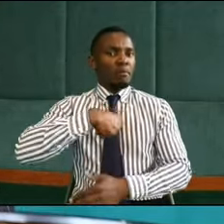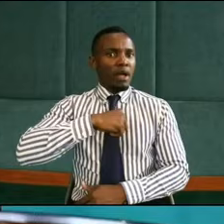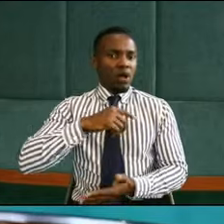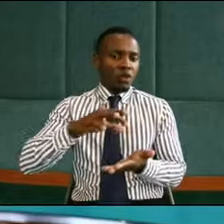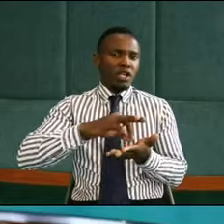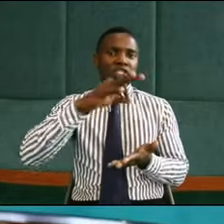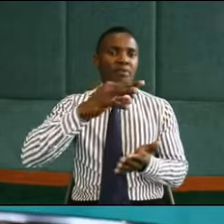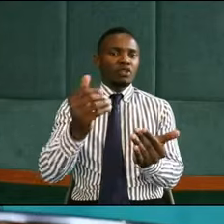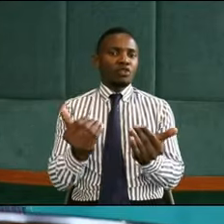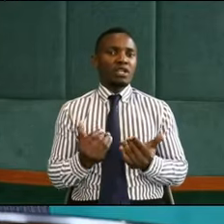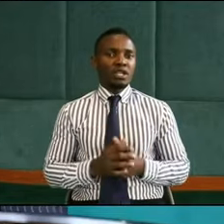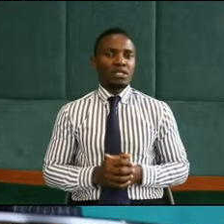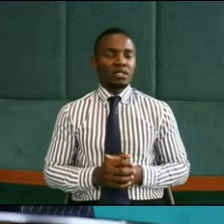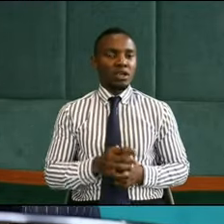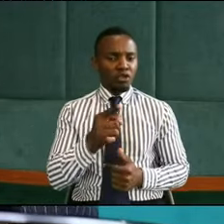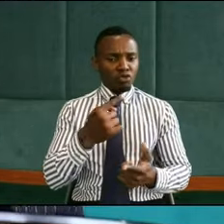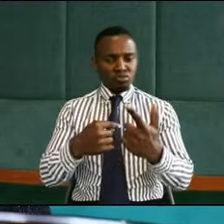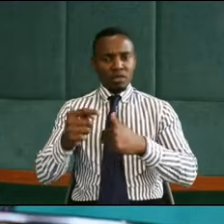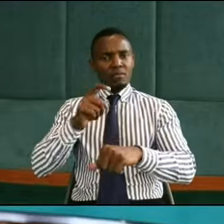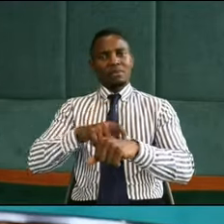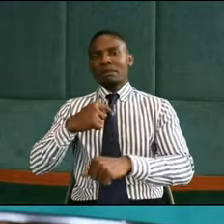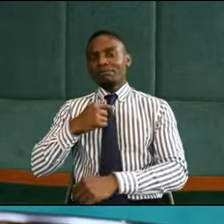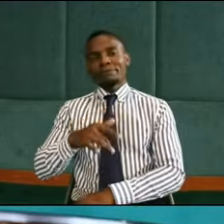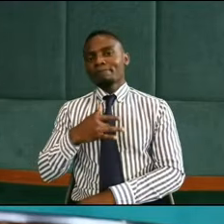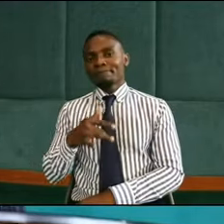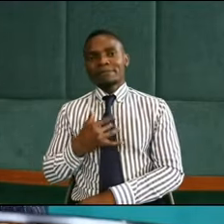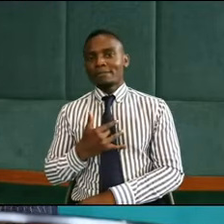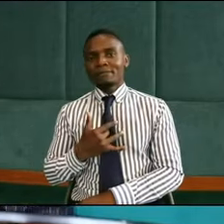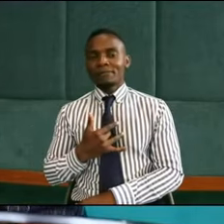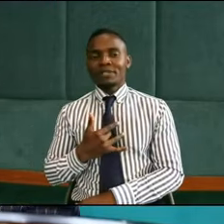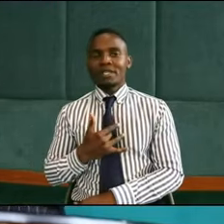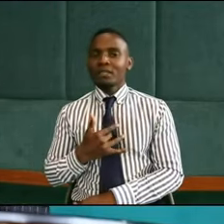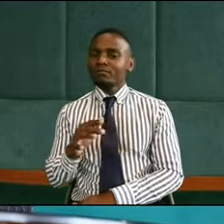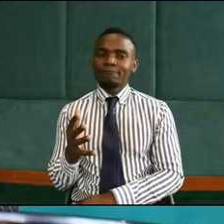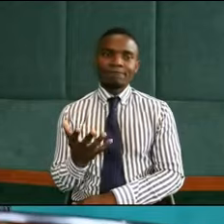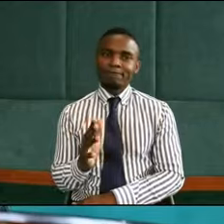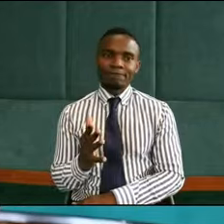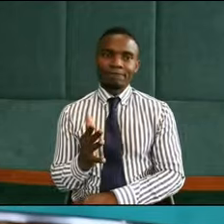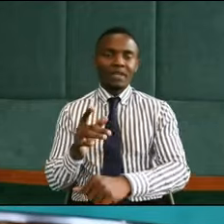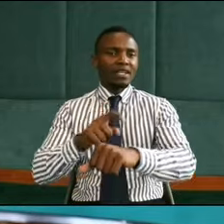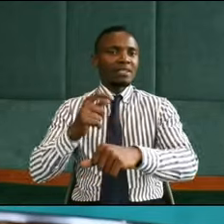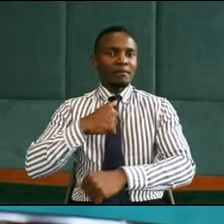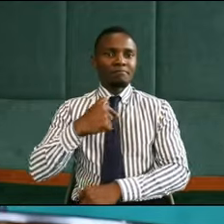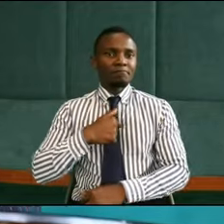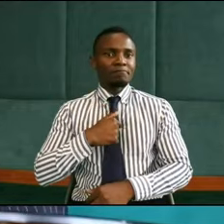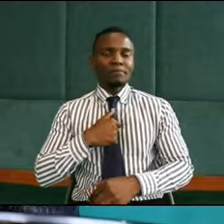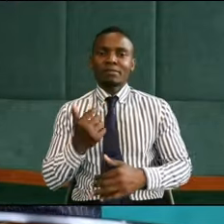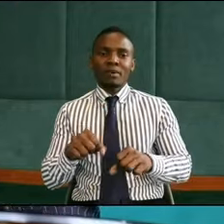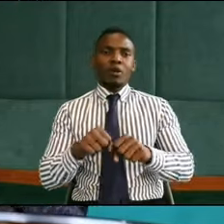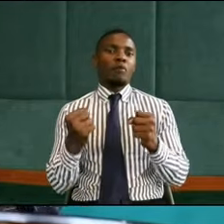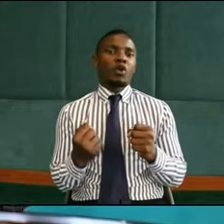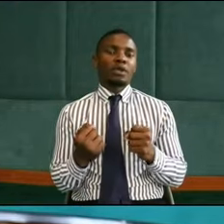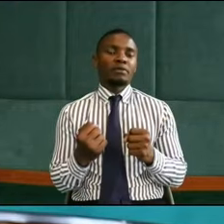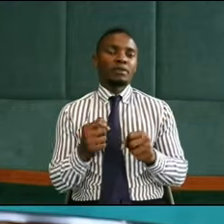You came to me at my lowest moment. You came to me when I was emotionally broken. You